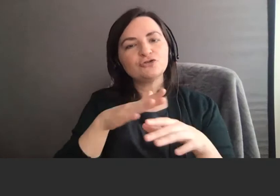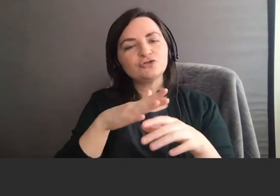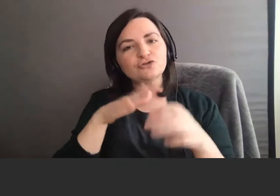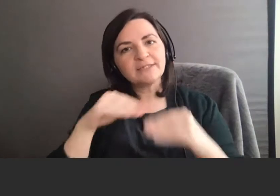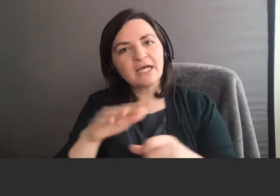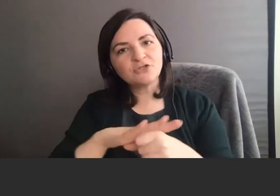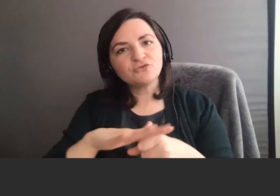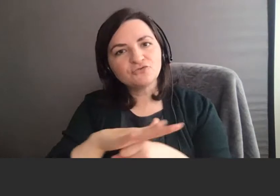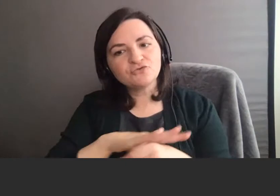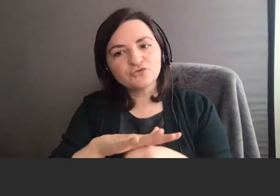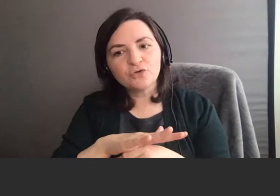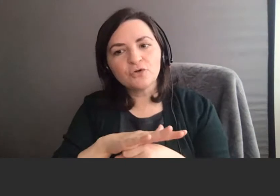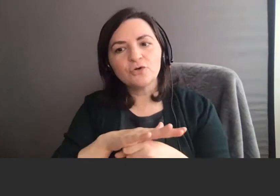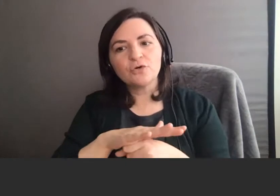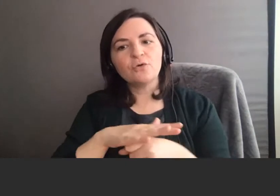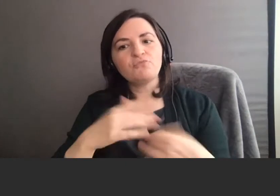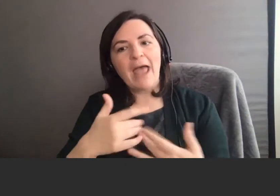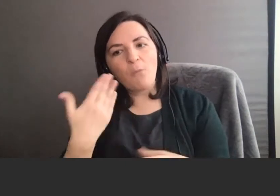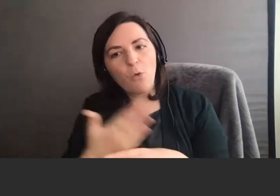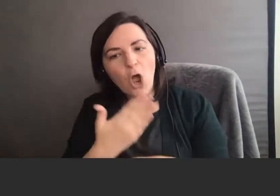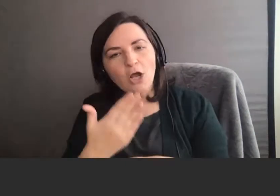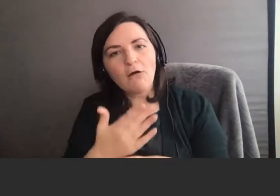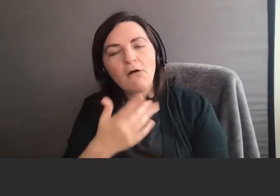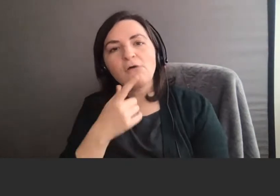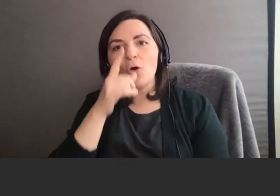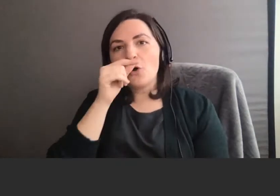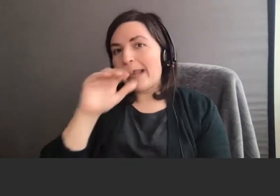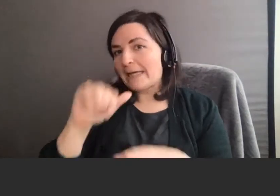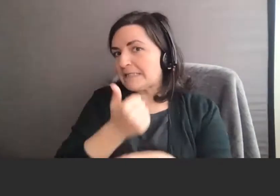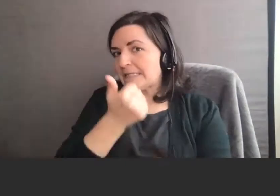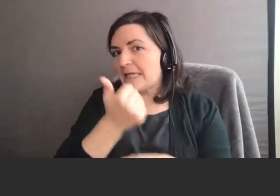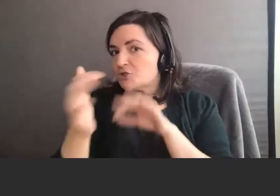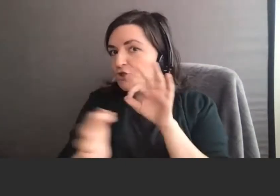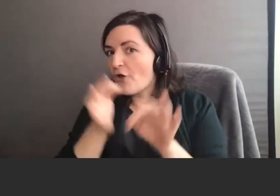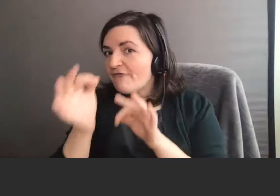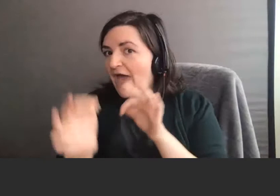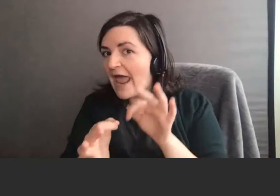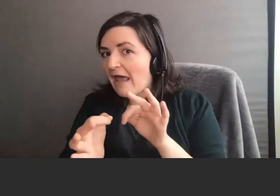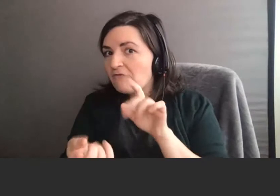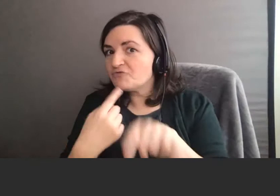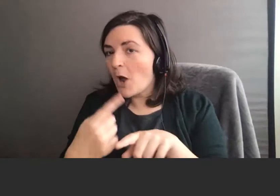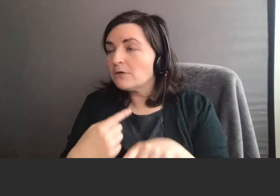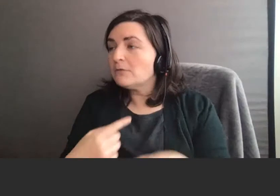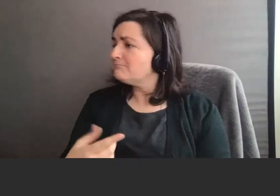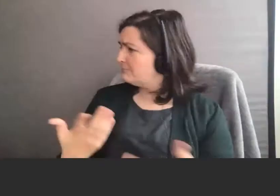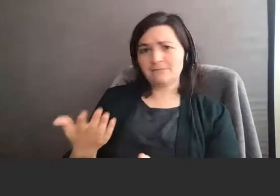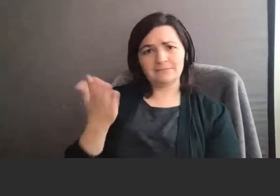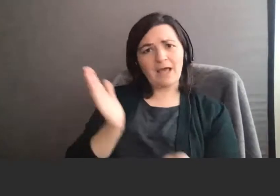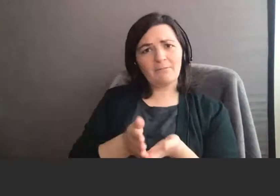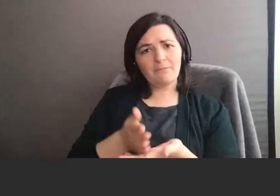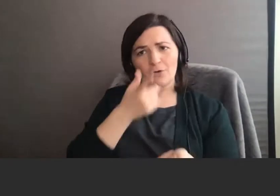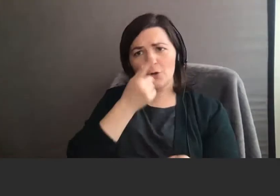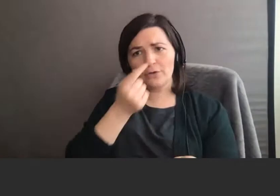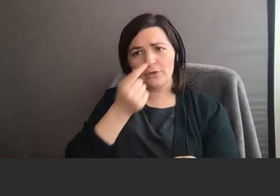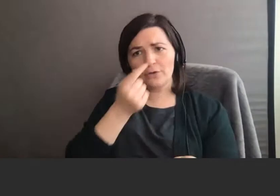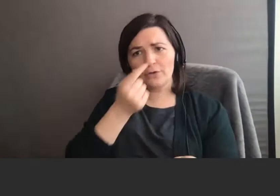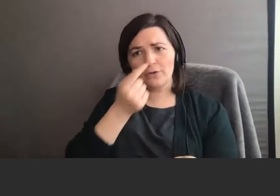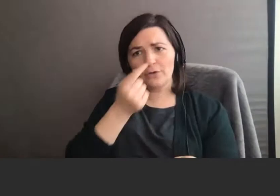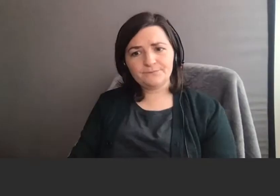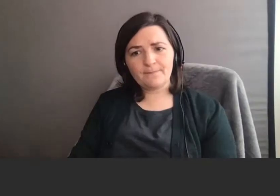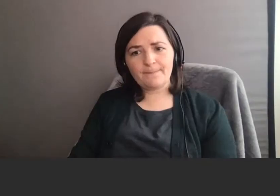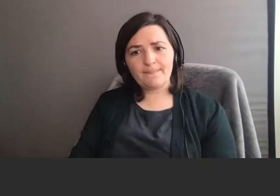yep. So therefore, could I set up a survey and tell my colleagues to complete this as they speak? Yeah, of course. Absolutely.